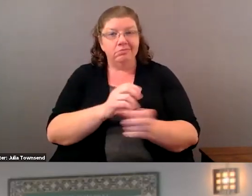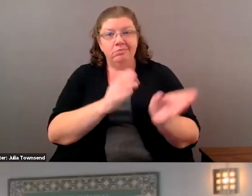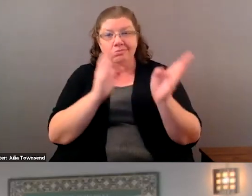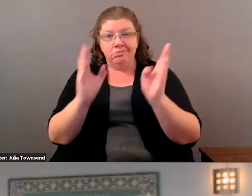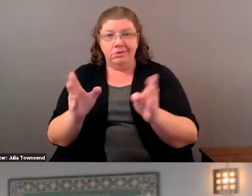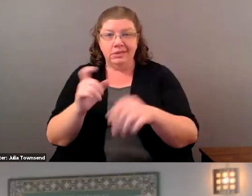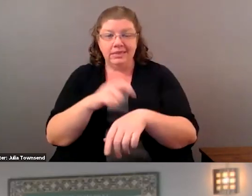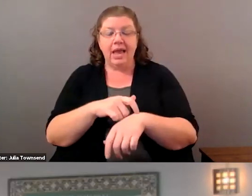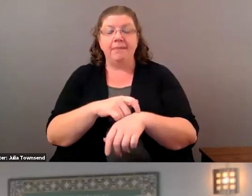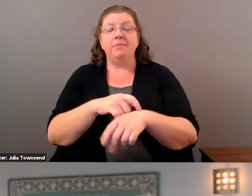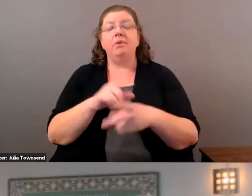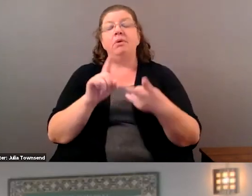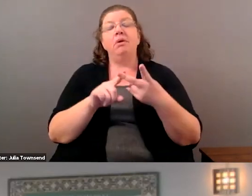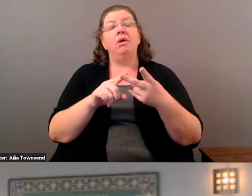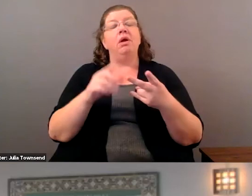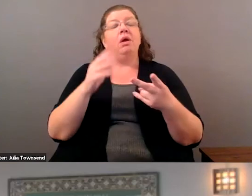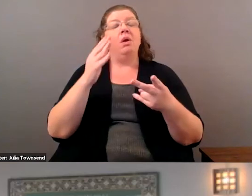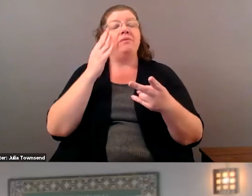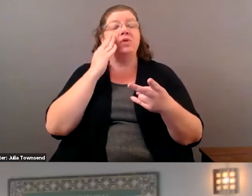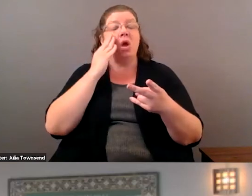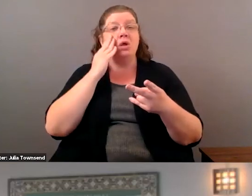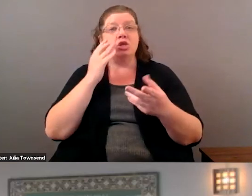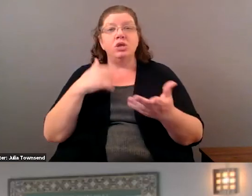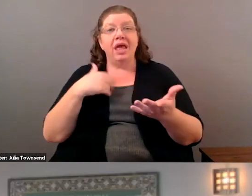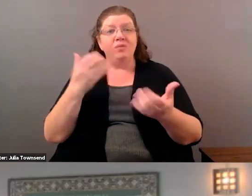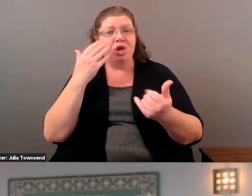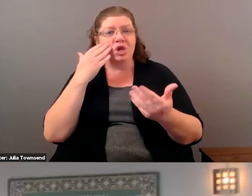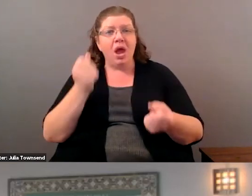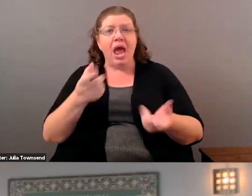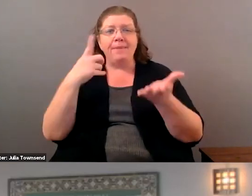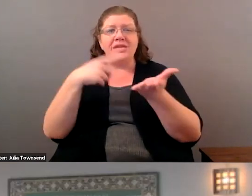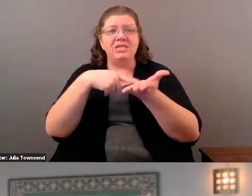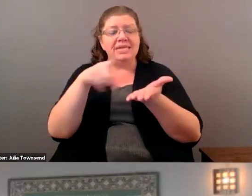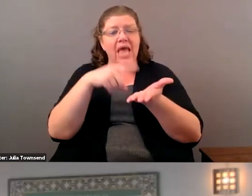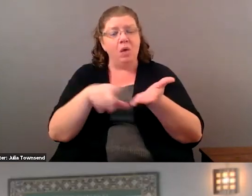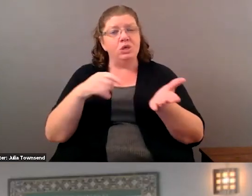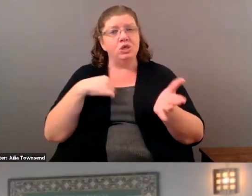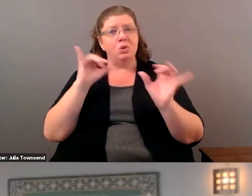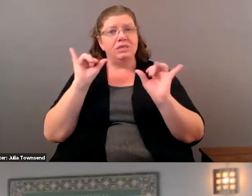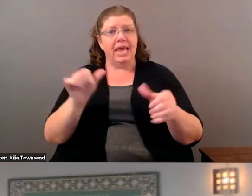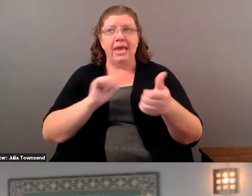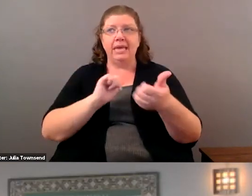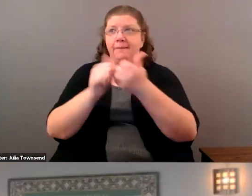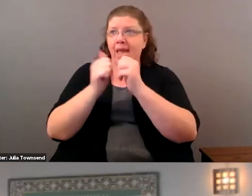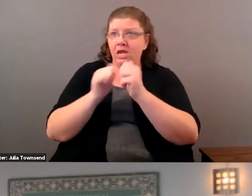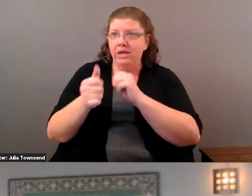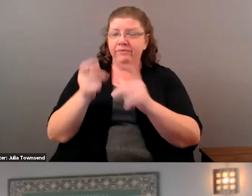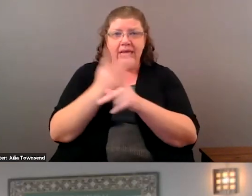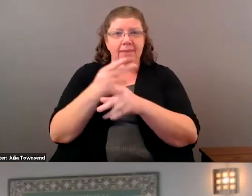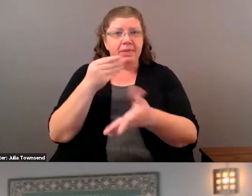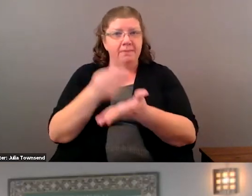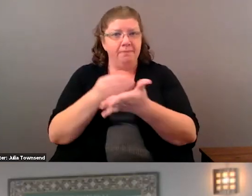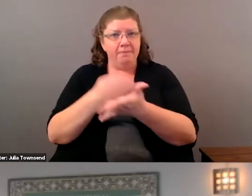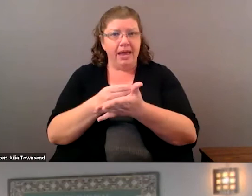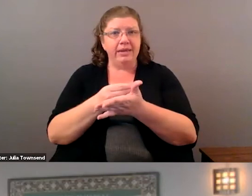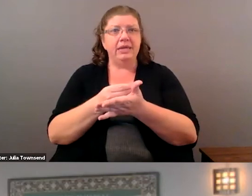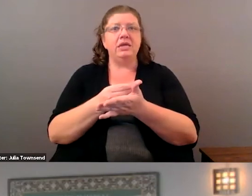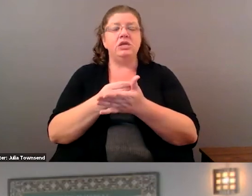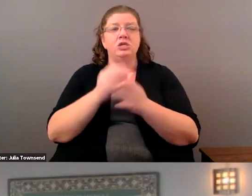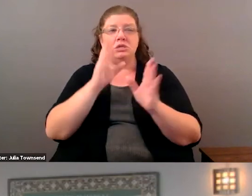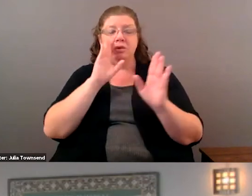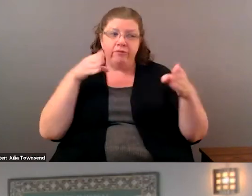have just a knowledge of what the salaries are and stuff, just so we remain competitive and we keep the monies going to the